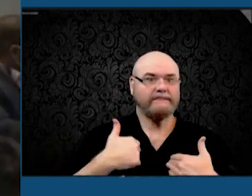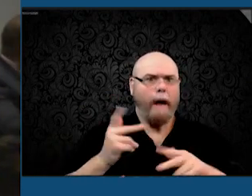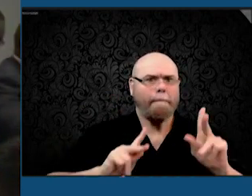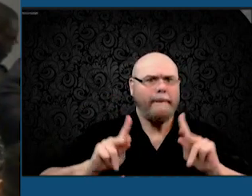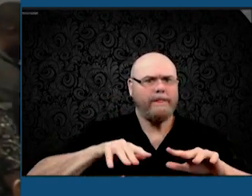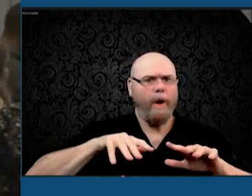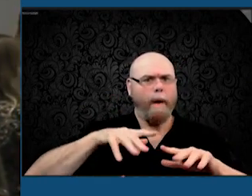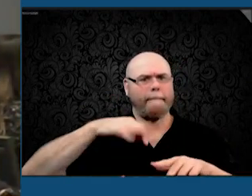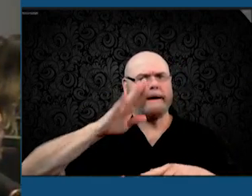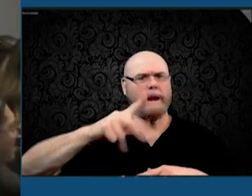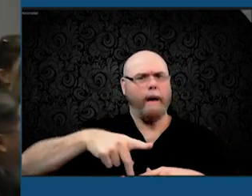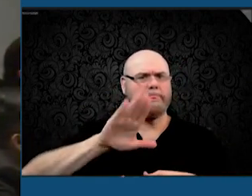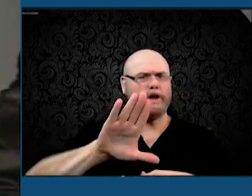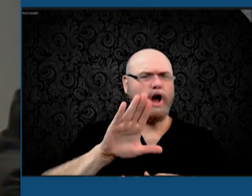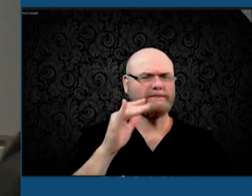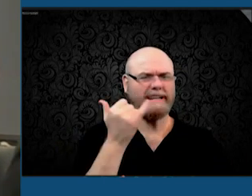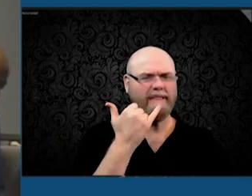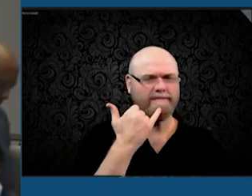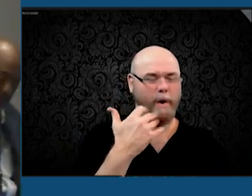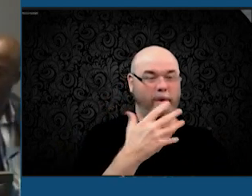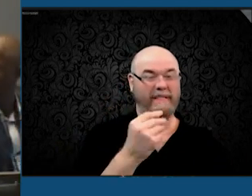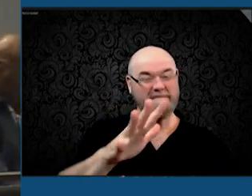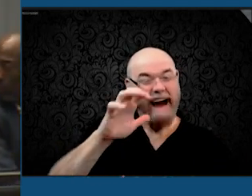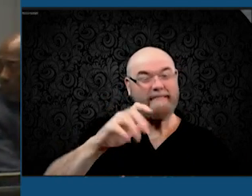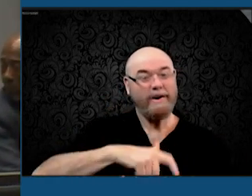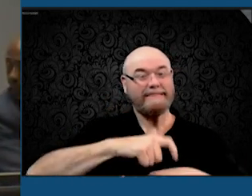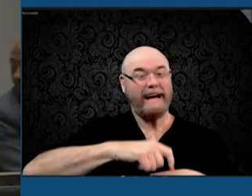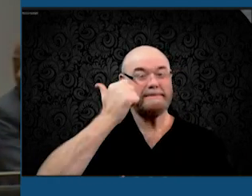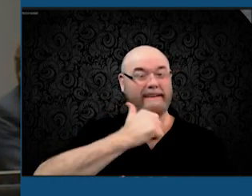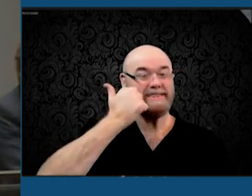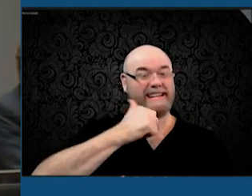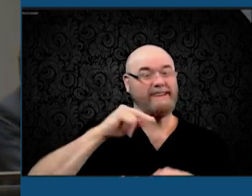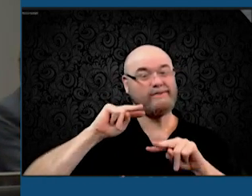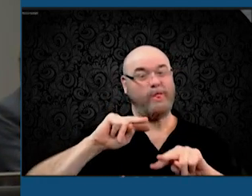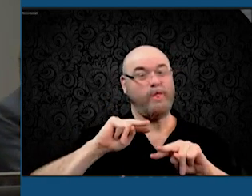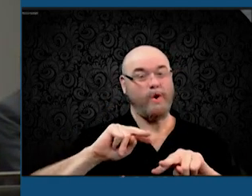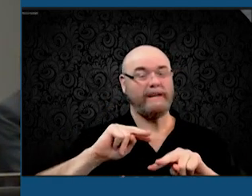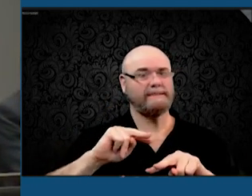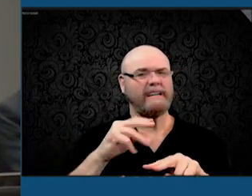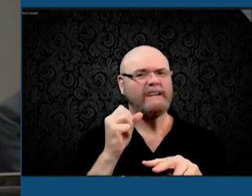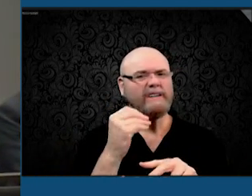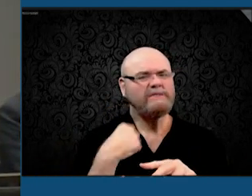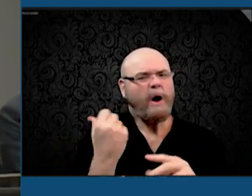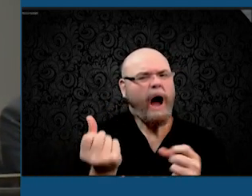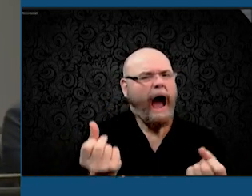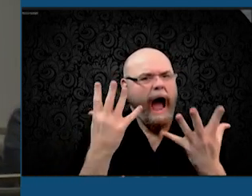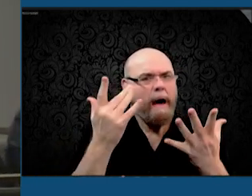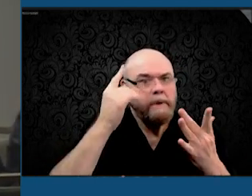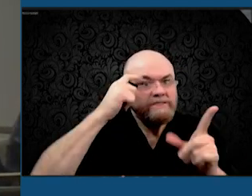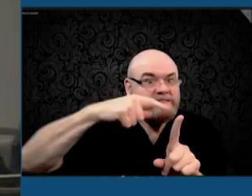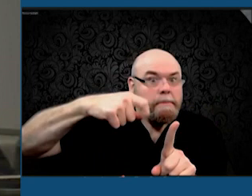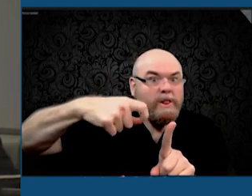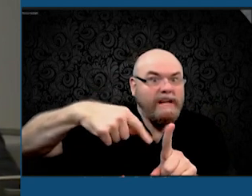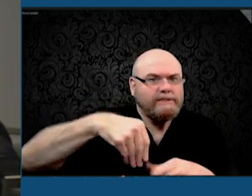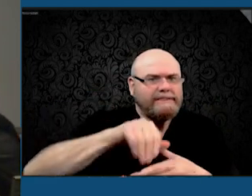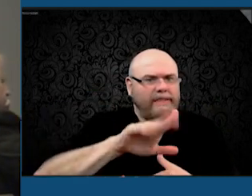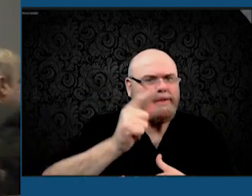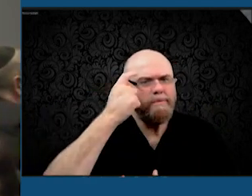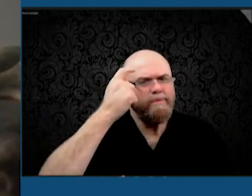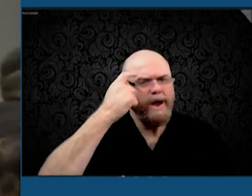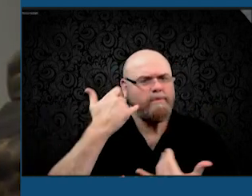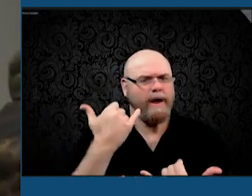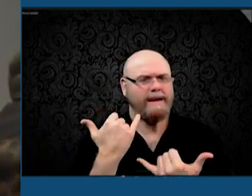a day, spending multiple minutes just looking. I mean, imagine how much stimulation is in their brain, how much activity